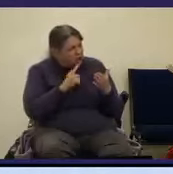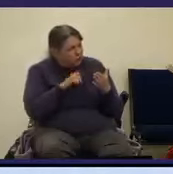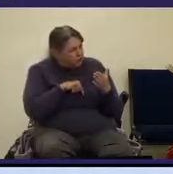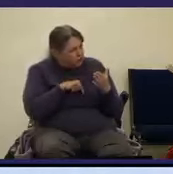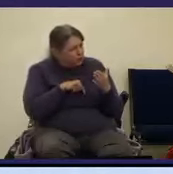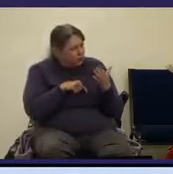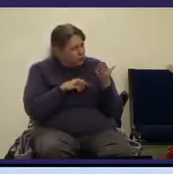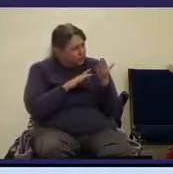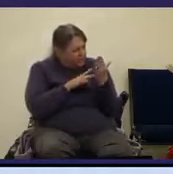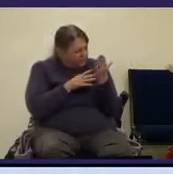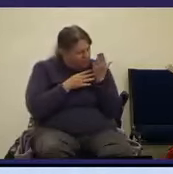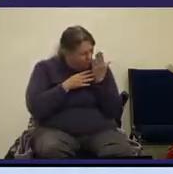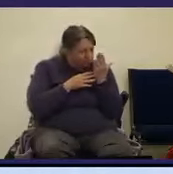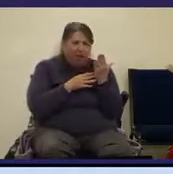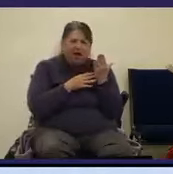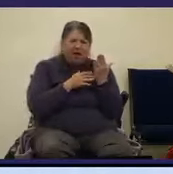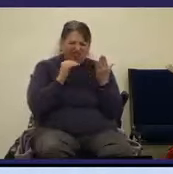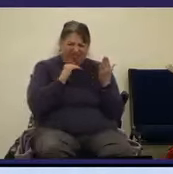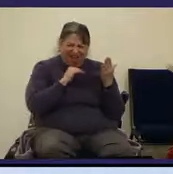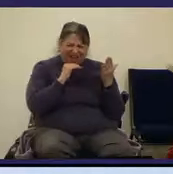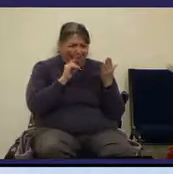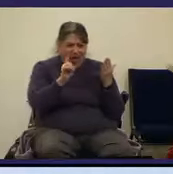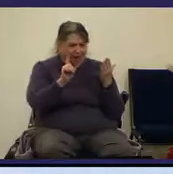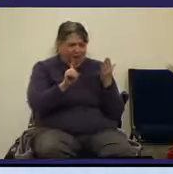means what he says about you.